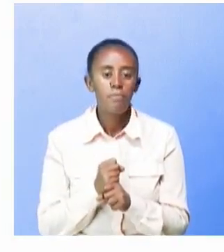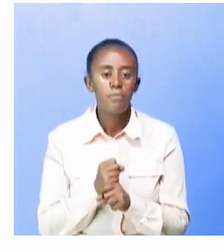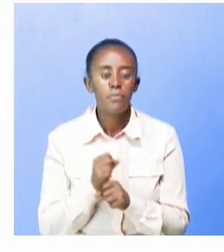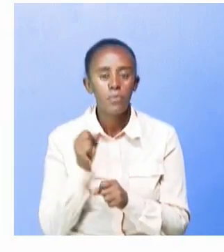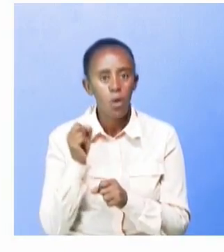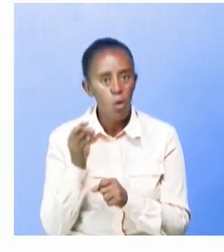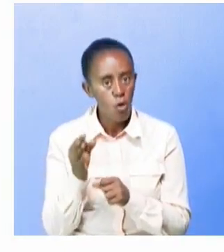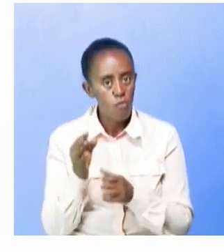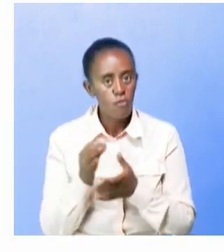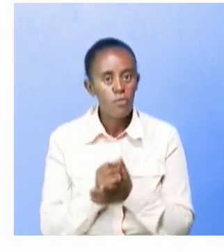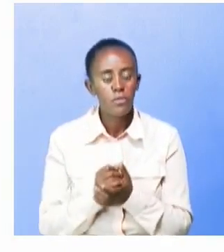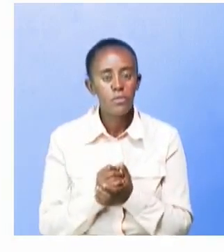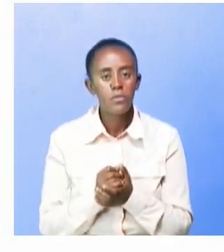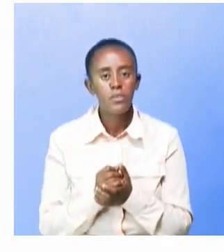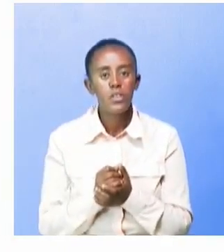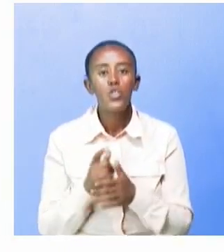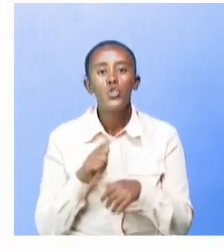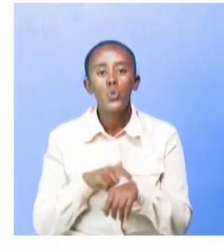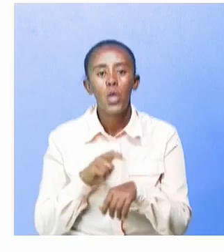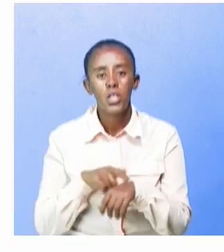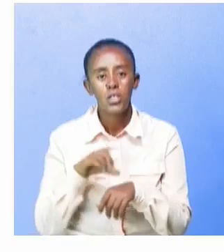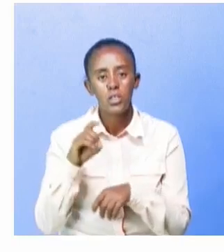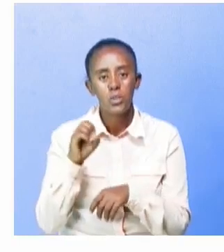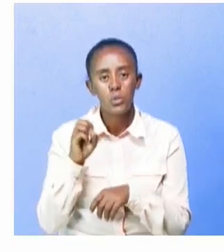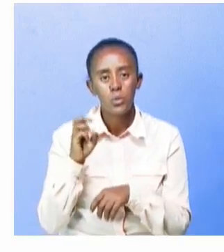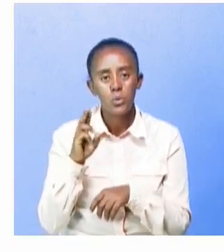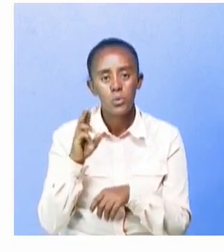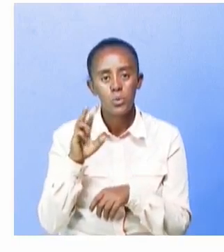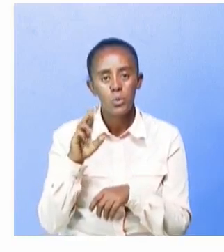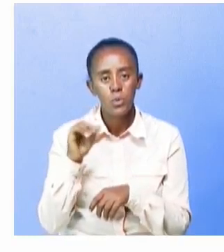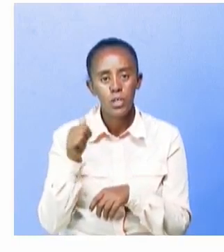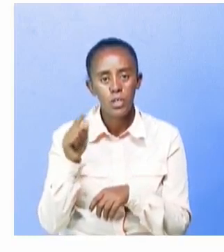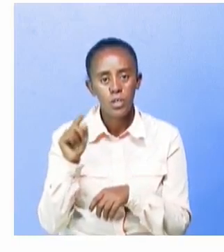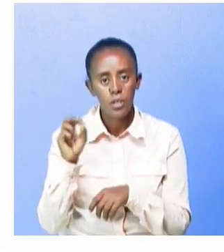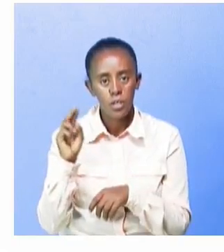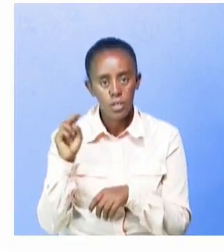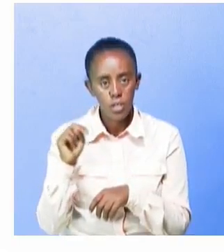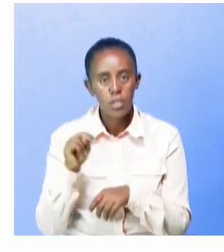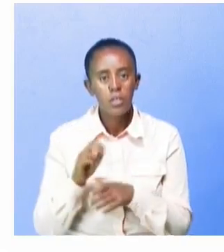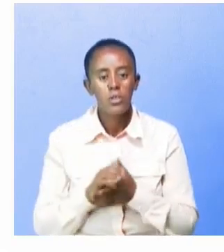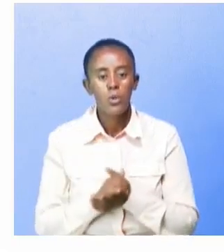of duration. Actions of